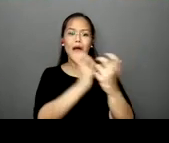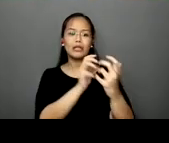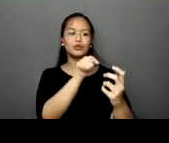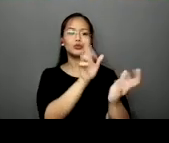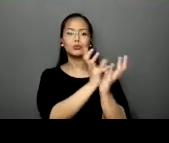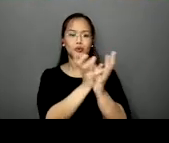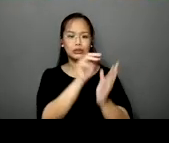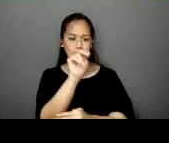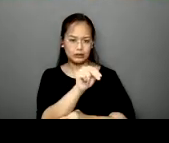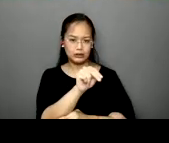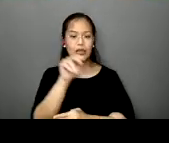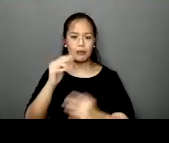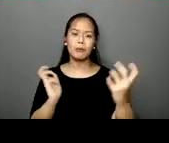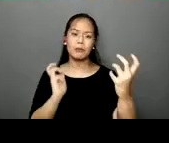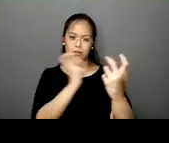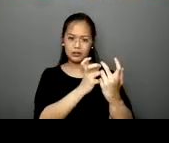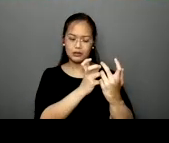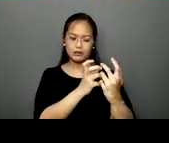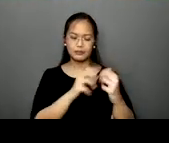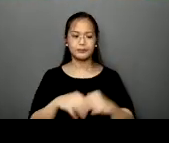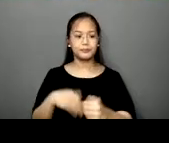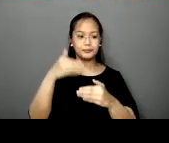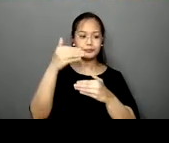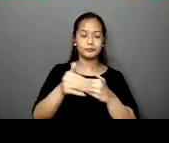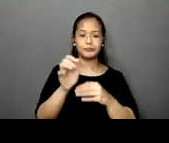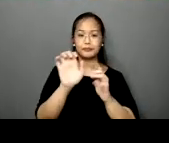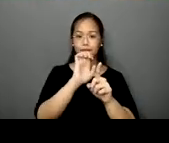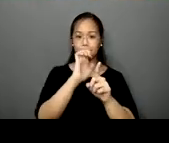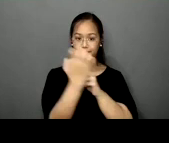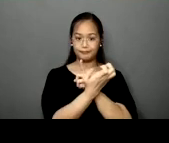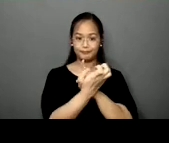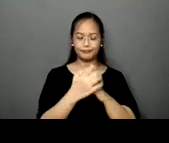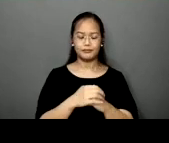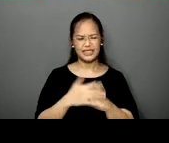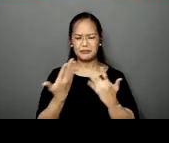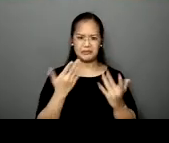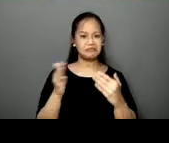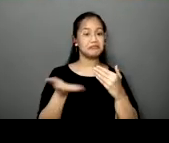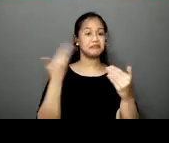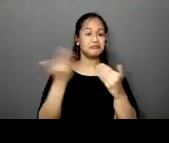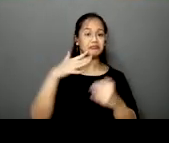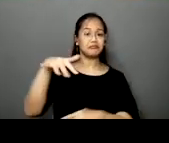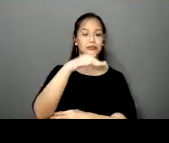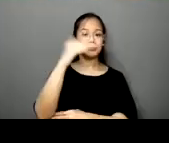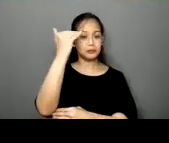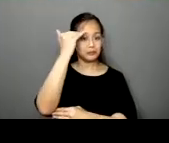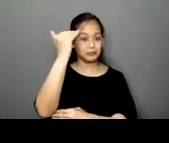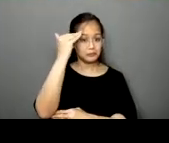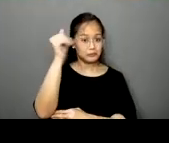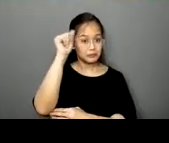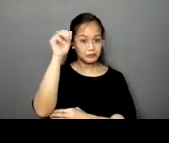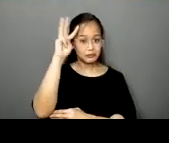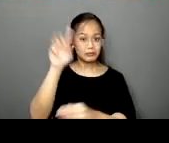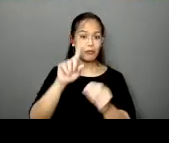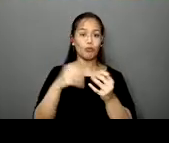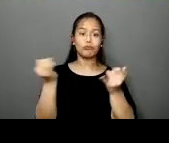these topics. Finally, environment. And this one should be very easy for most of us who are aware of these